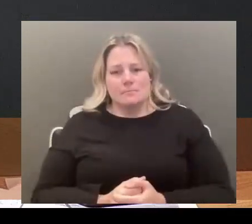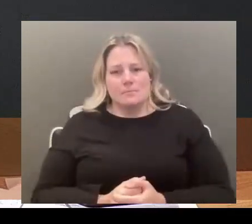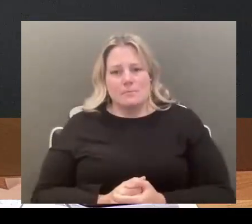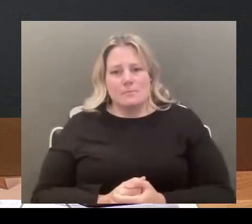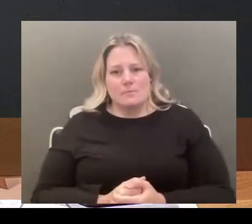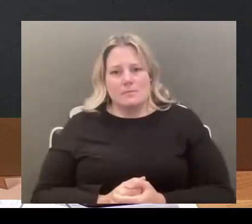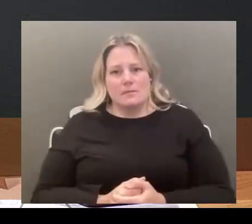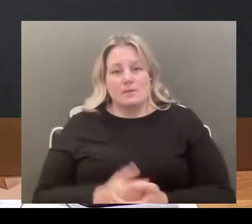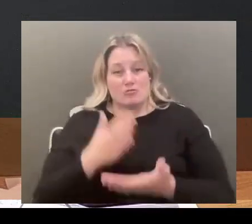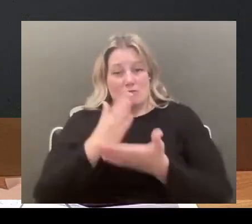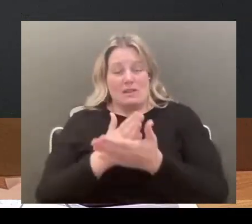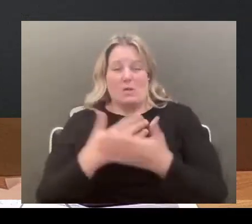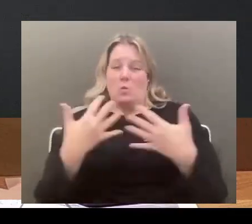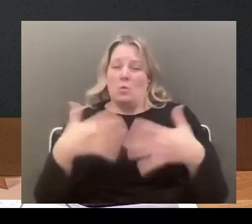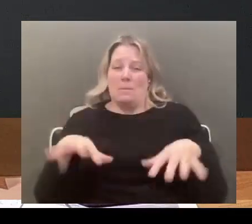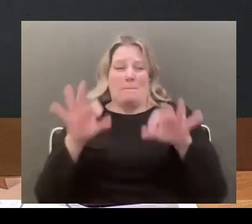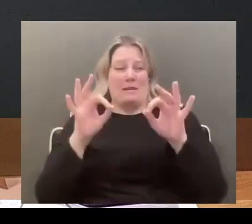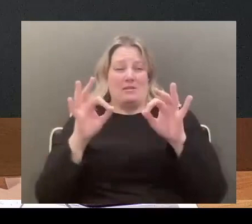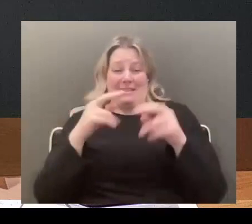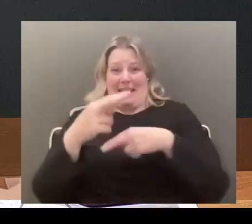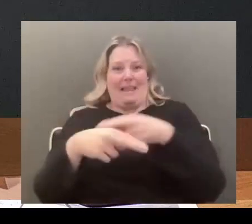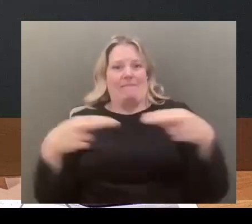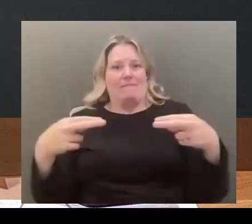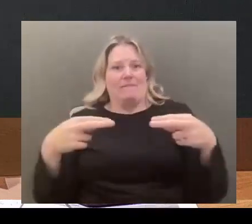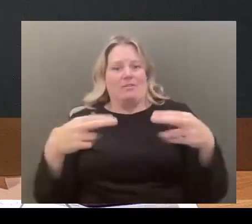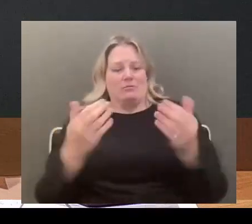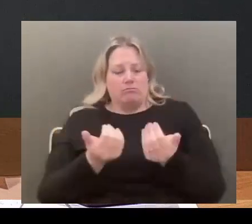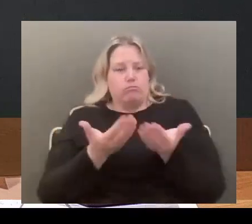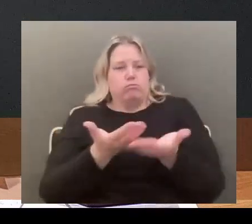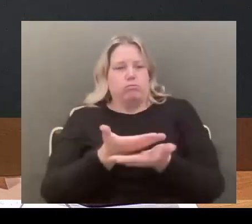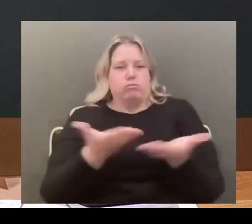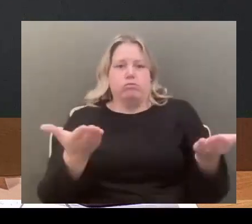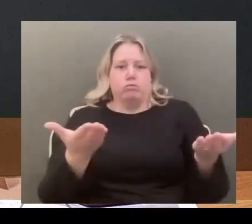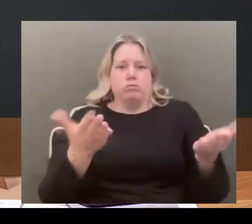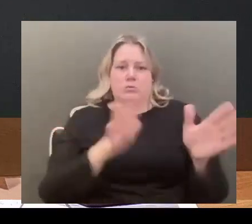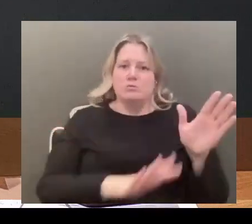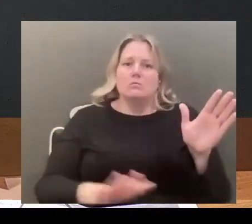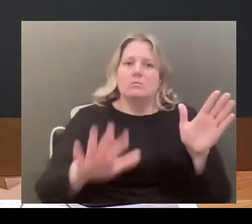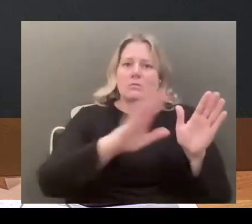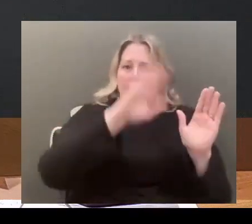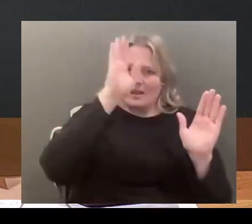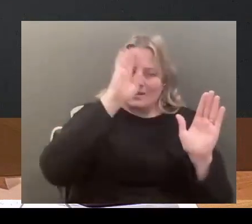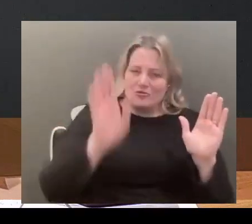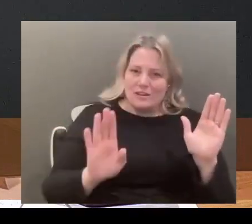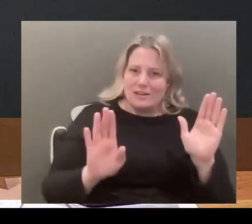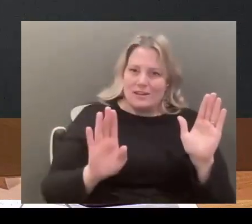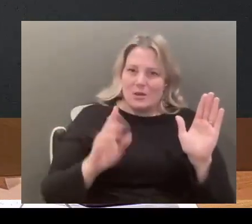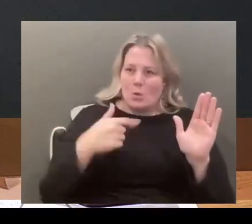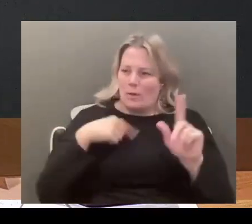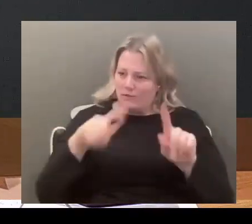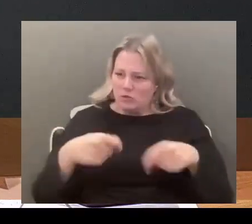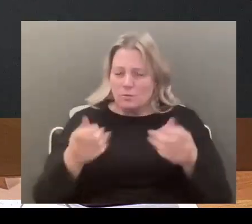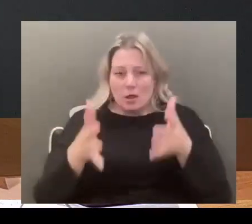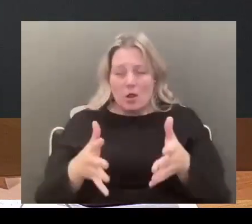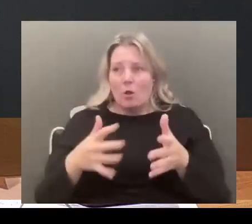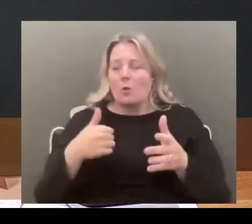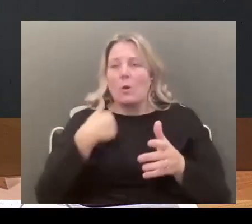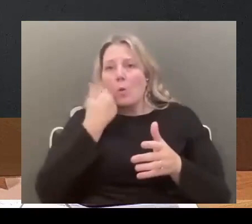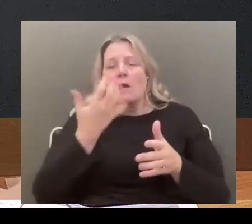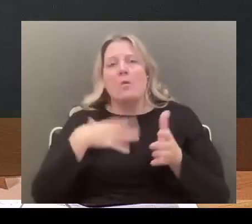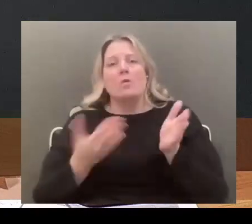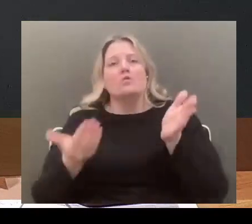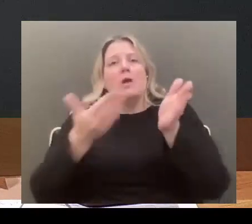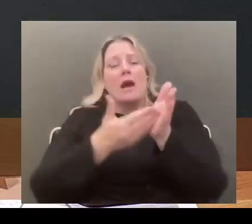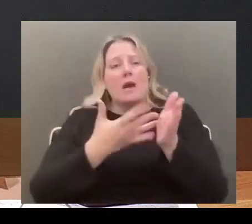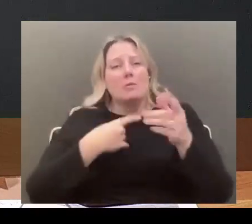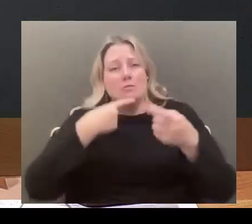nation. You know, we contribute a lot, but we always have wanting to share and contribute and wanting people to embrace